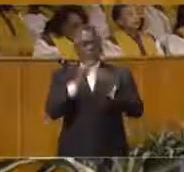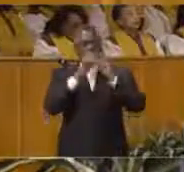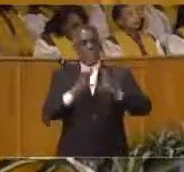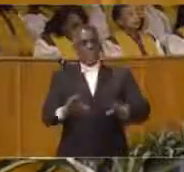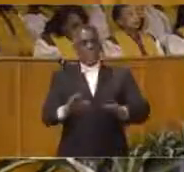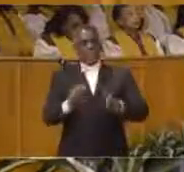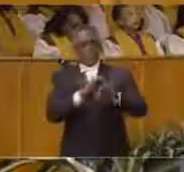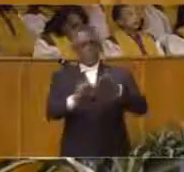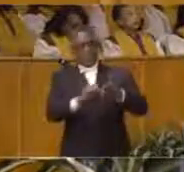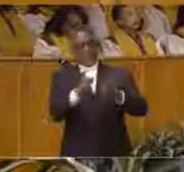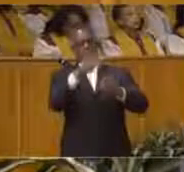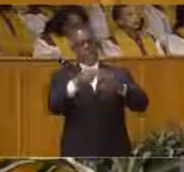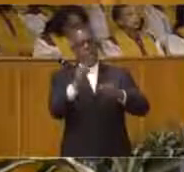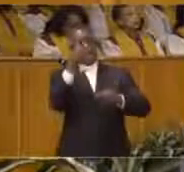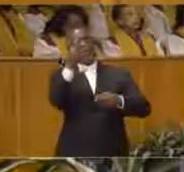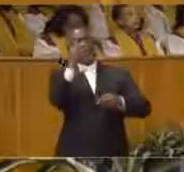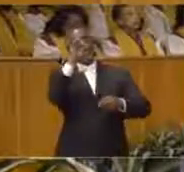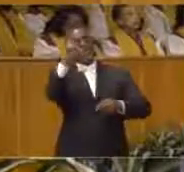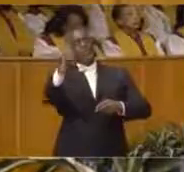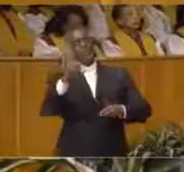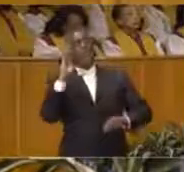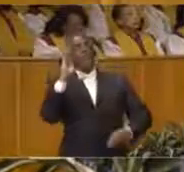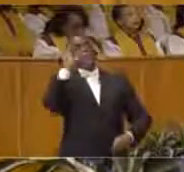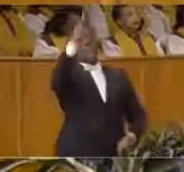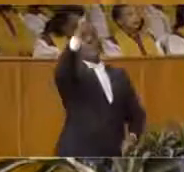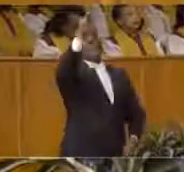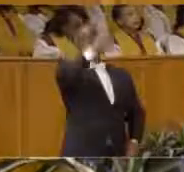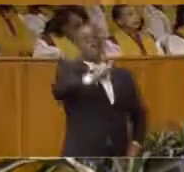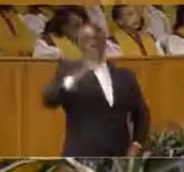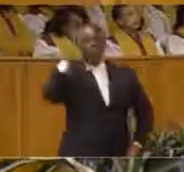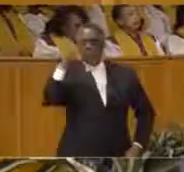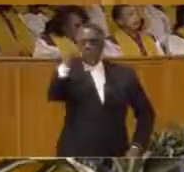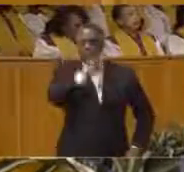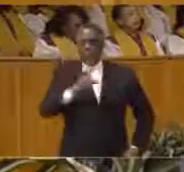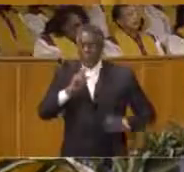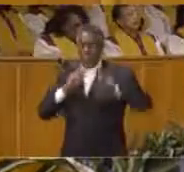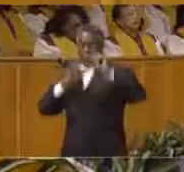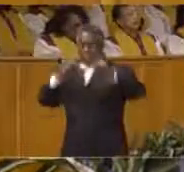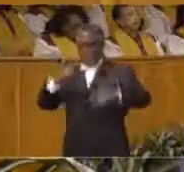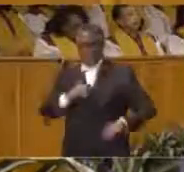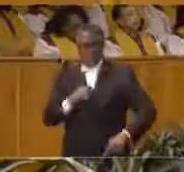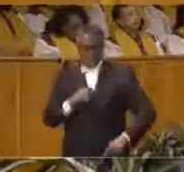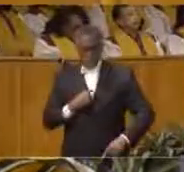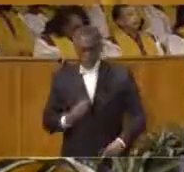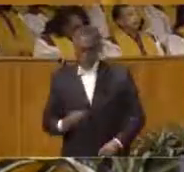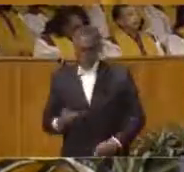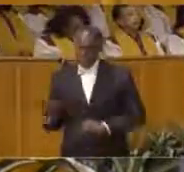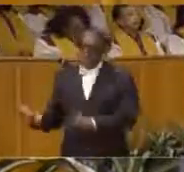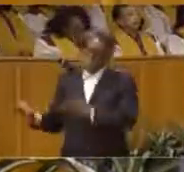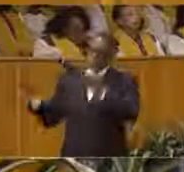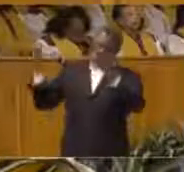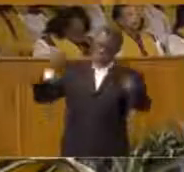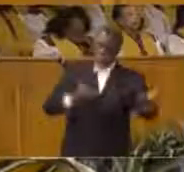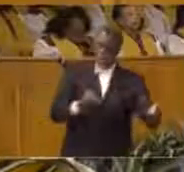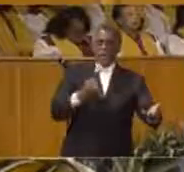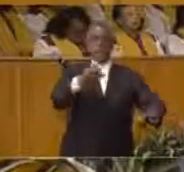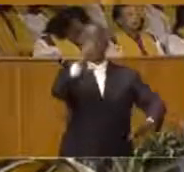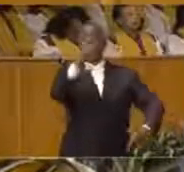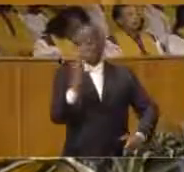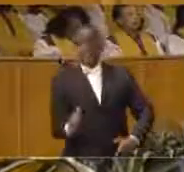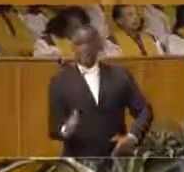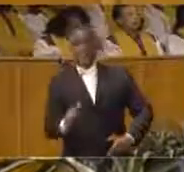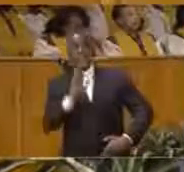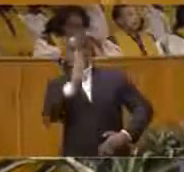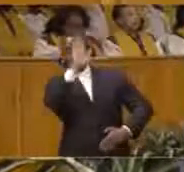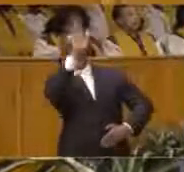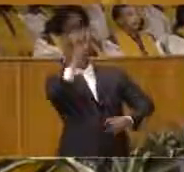write God on it, and I give it back to the Lord because the Lord commands me to bring his tithe